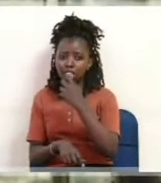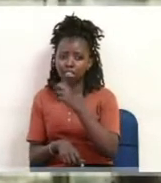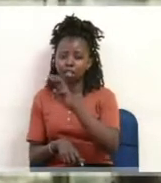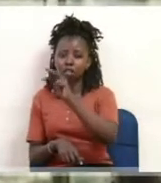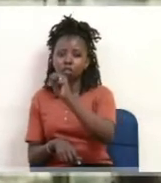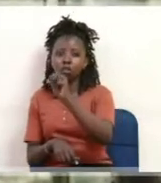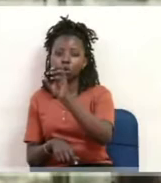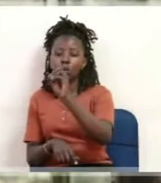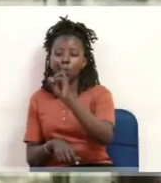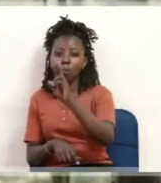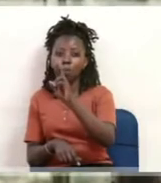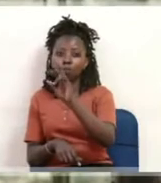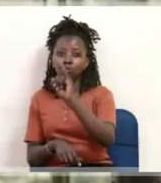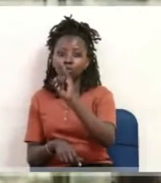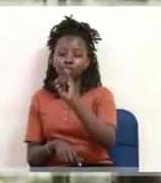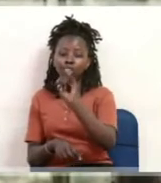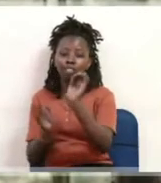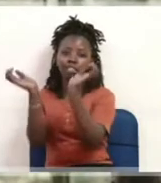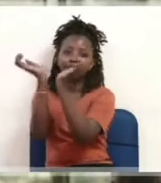Sports Center.